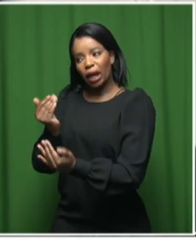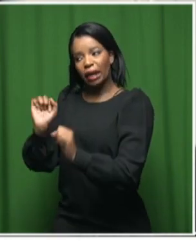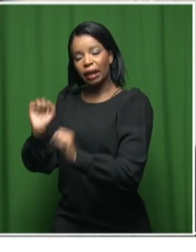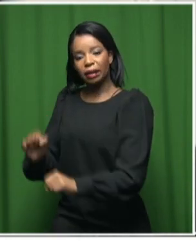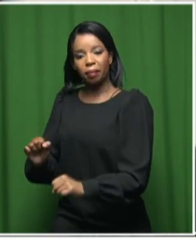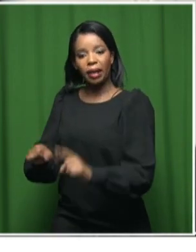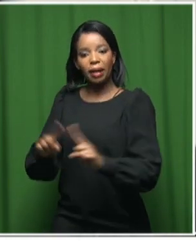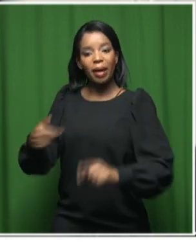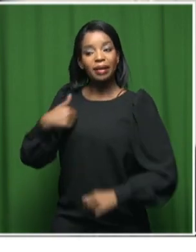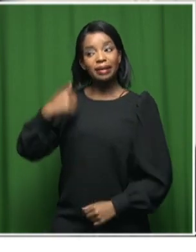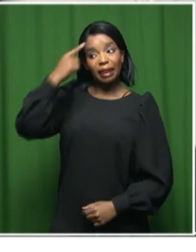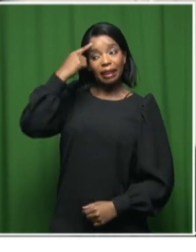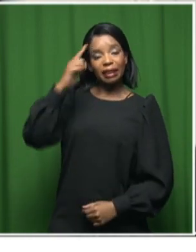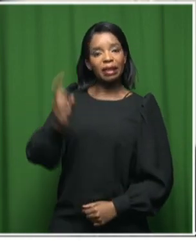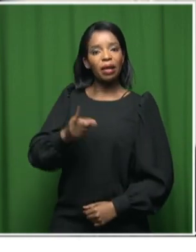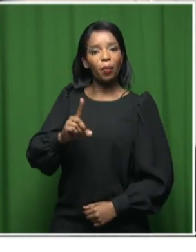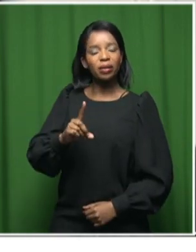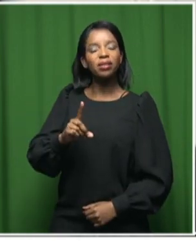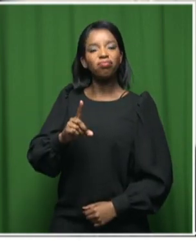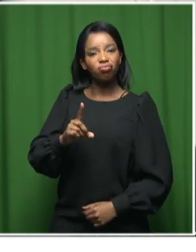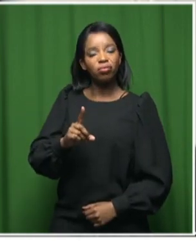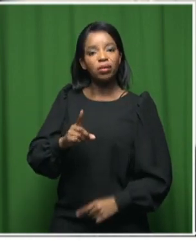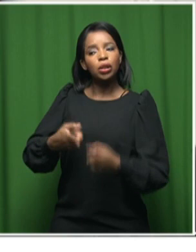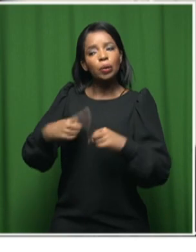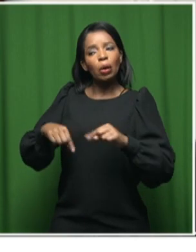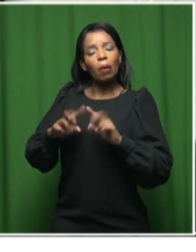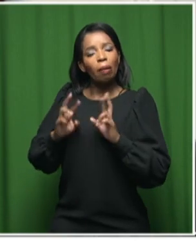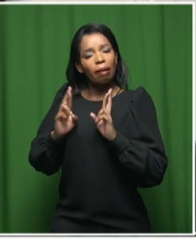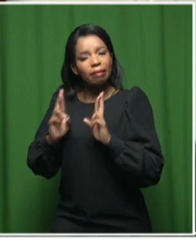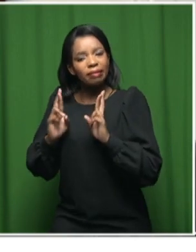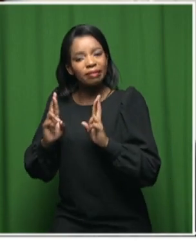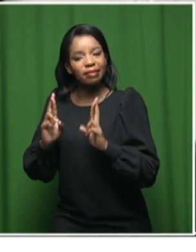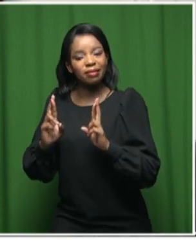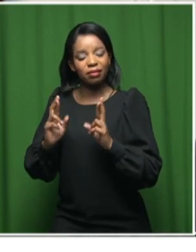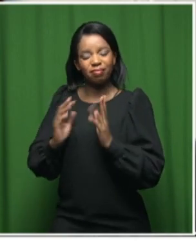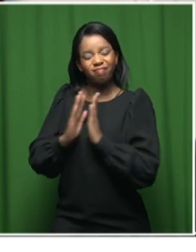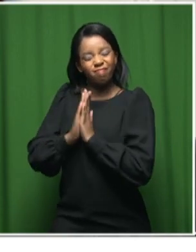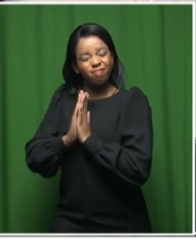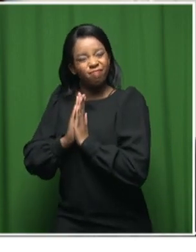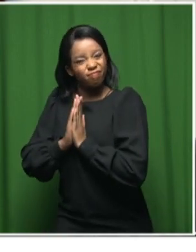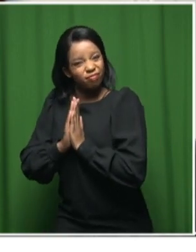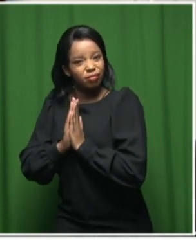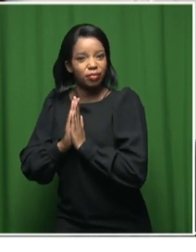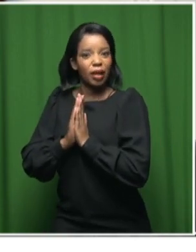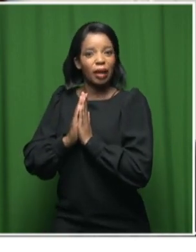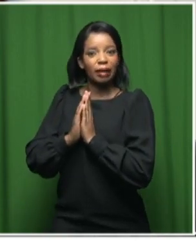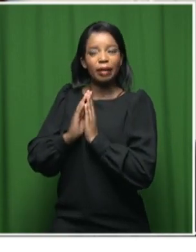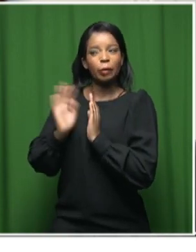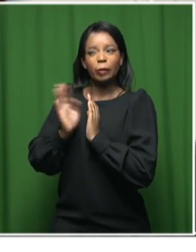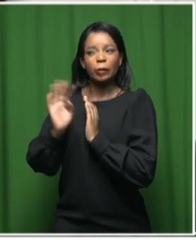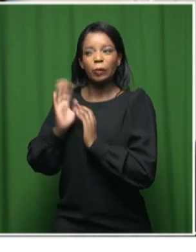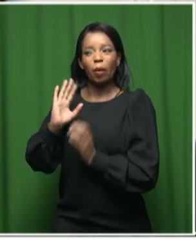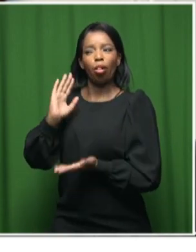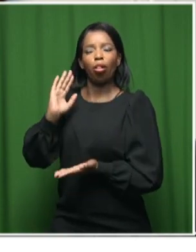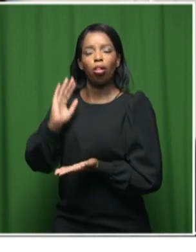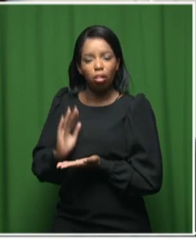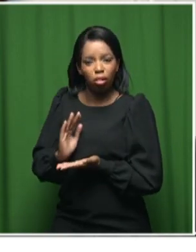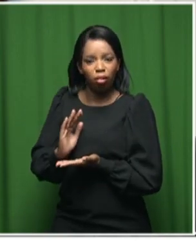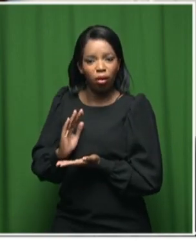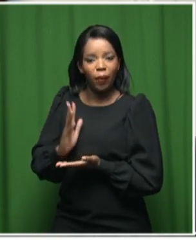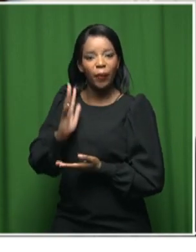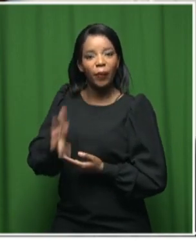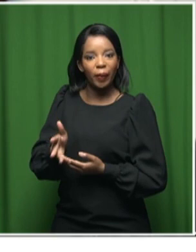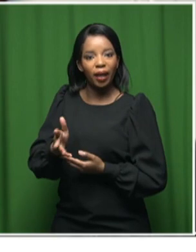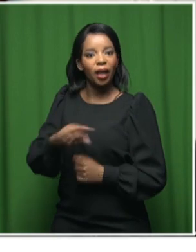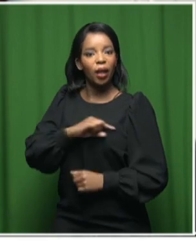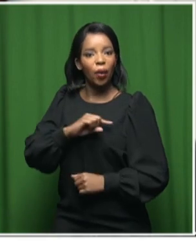guess we were in some way hoping and praying for some form of relief or just for the MPC